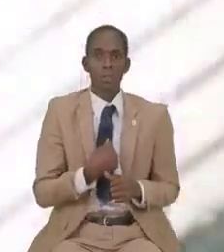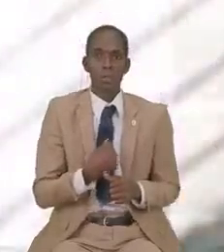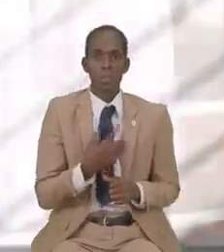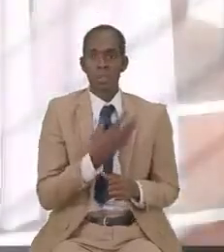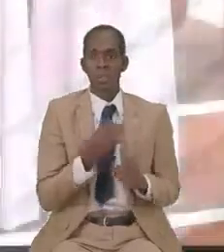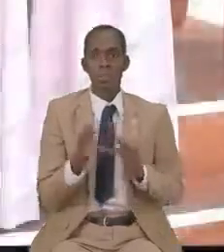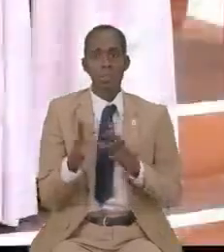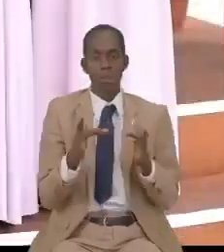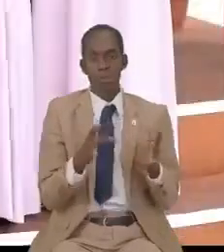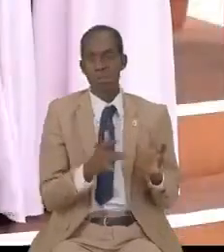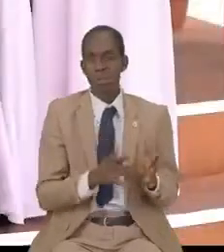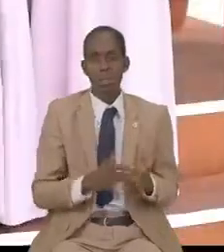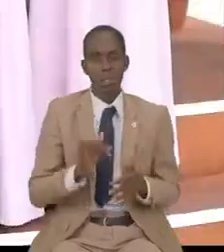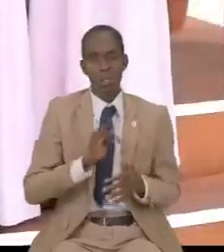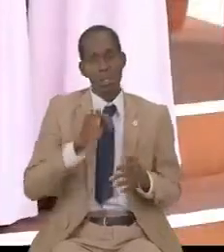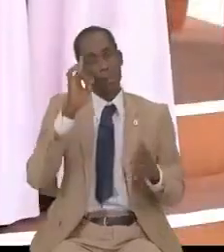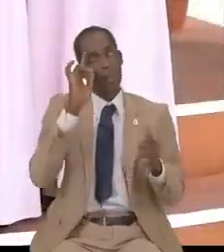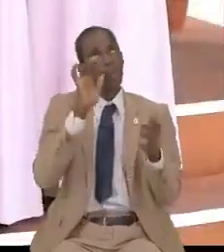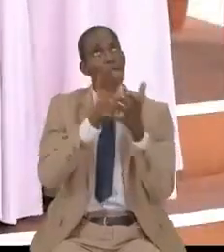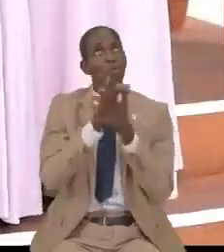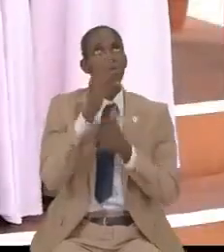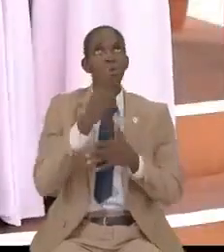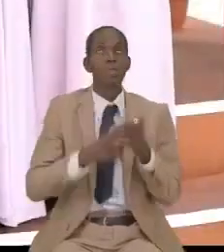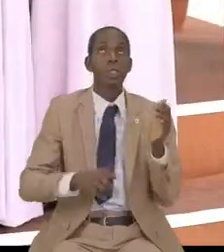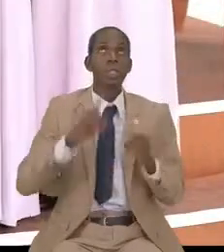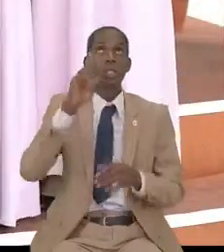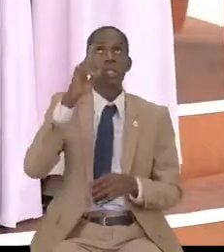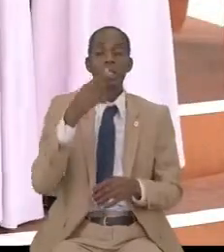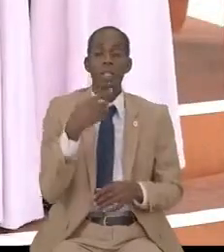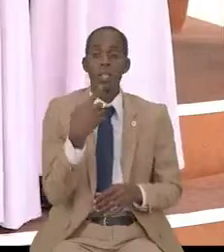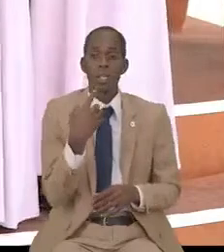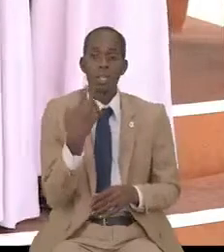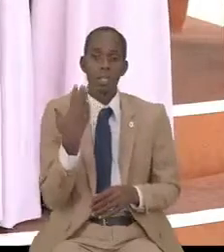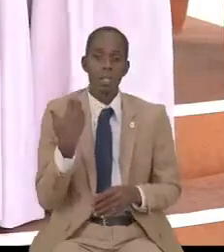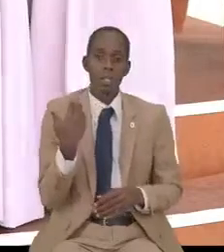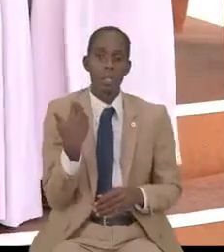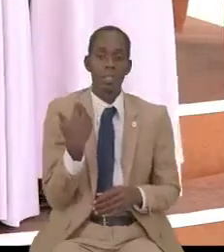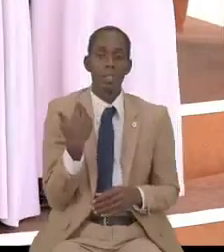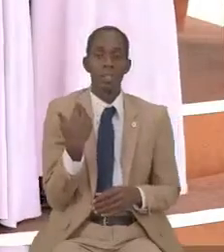And Jesus, I believe what you